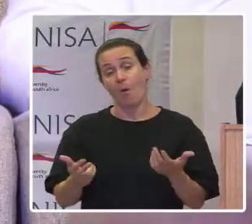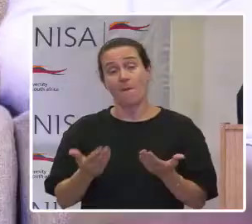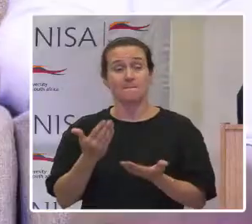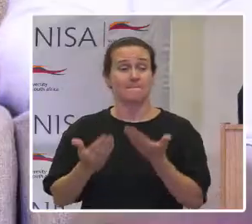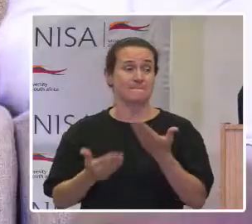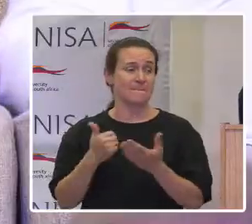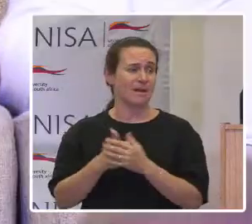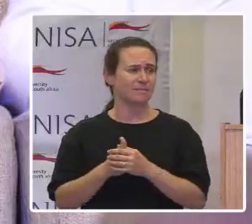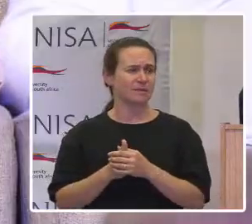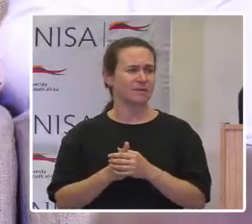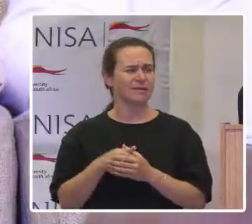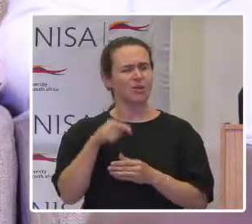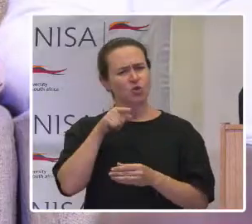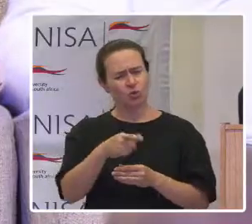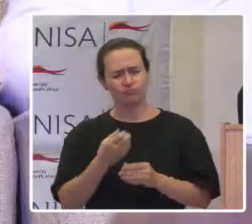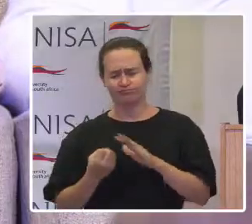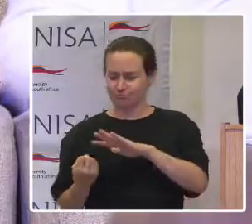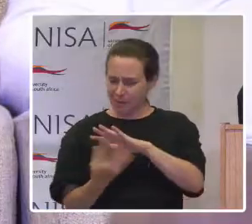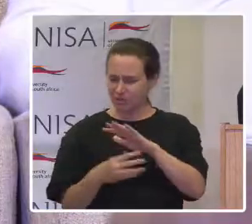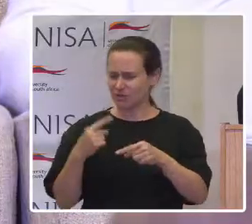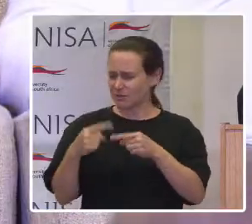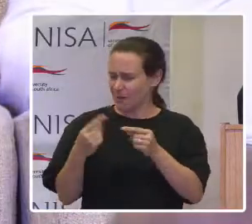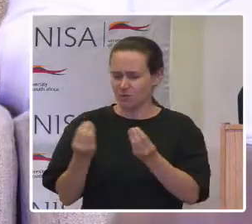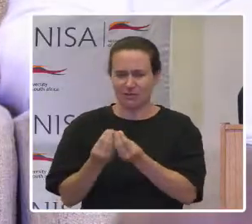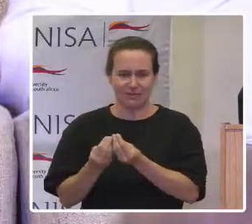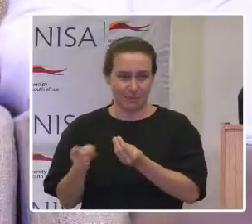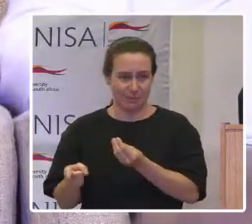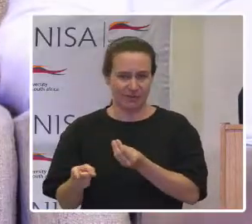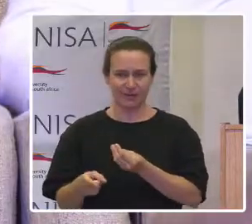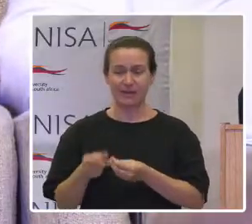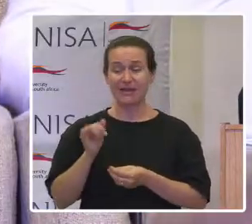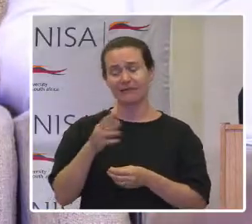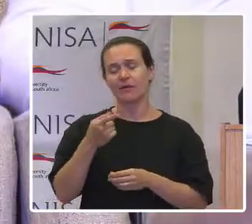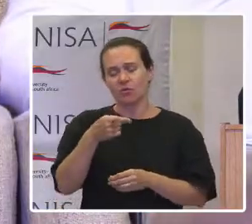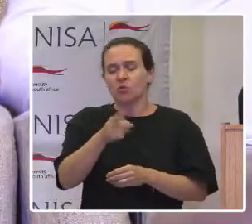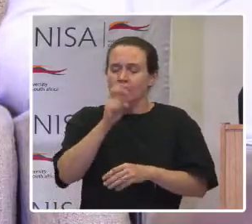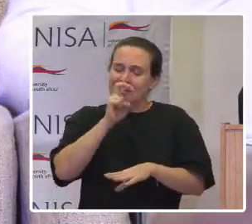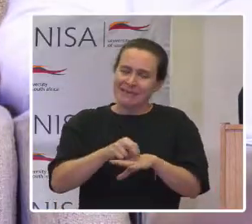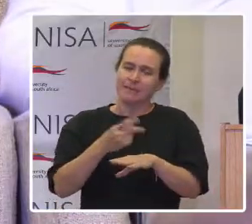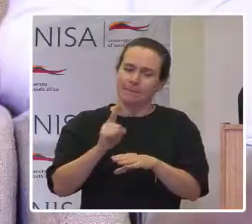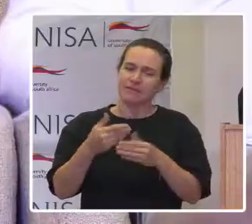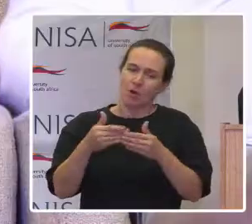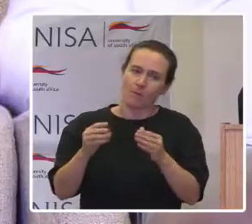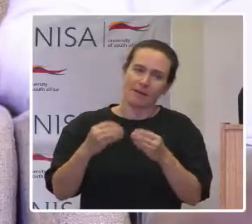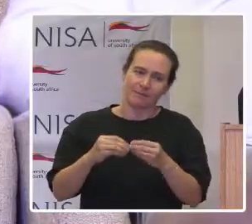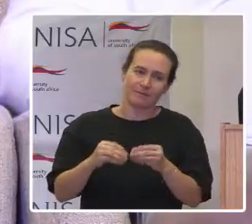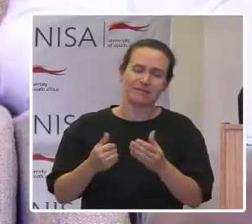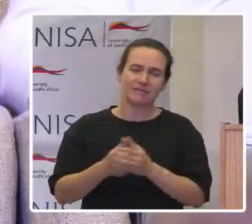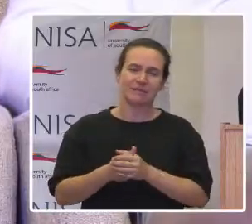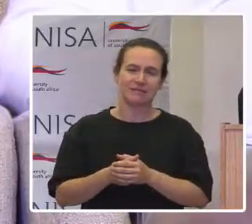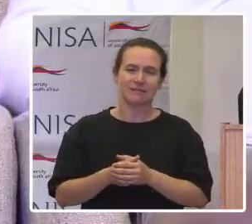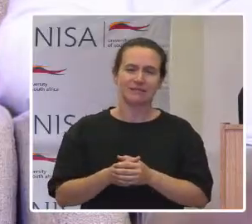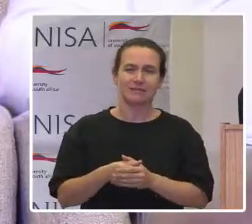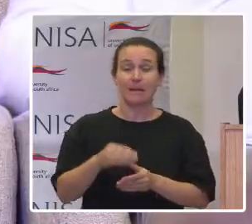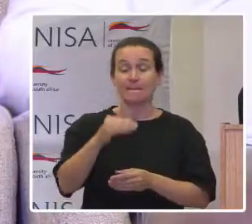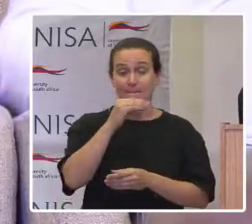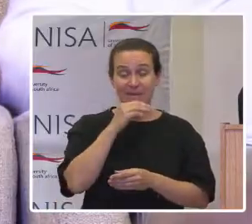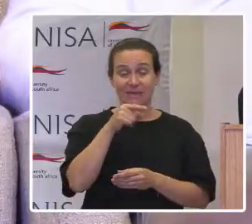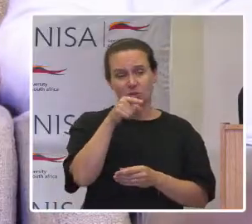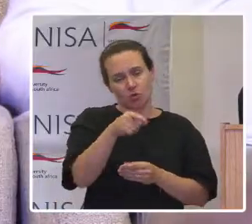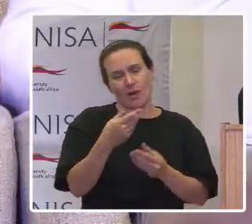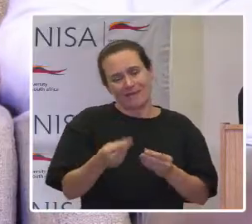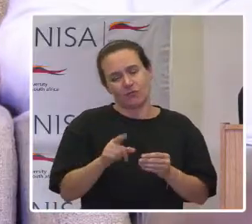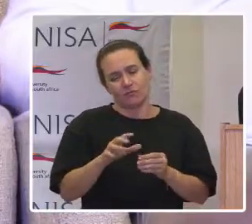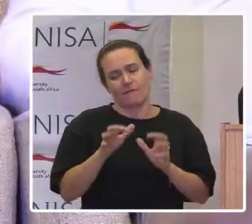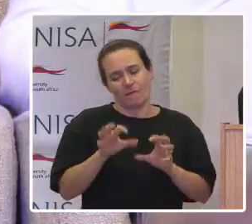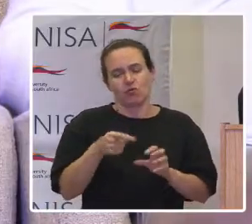something that just motivates you. If it's a necessity, we know that there's nothing that you have except for you becoming an